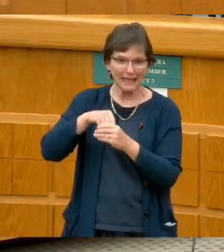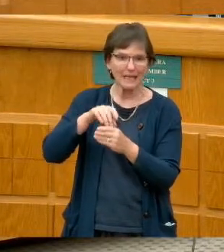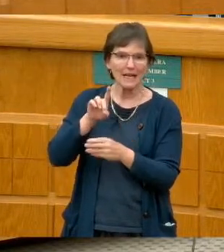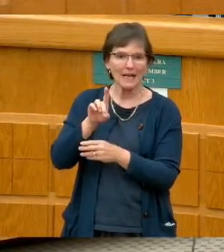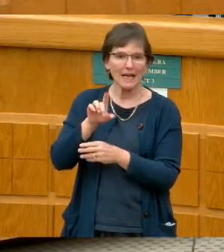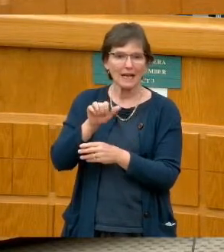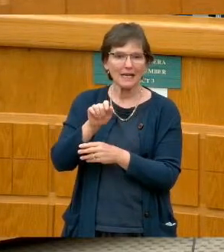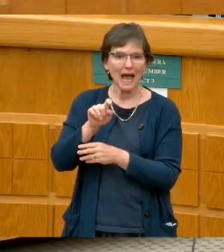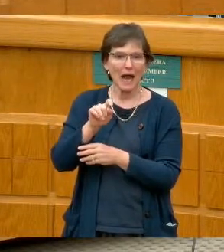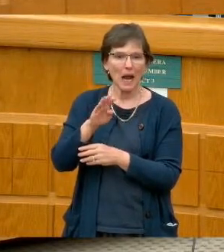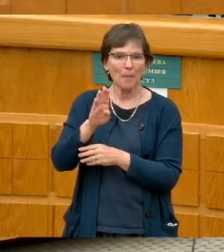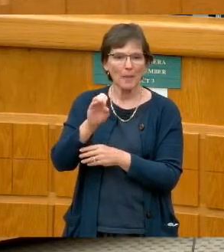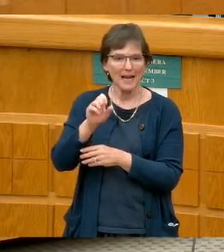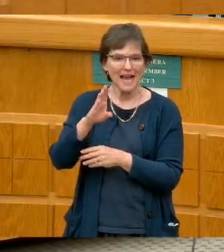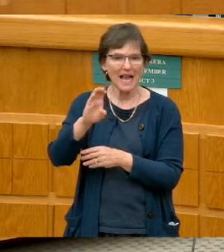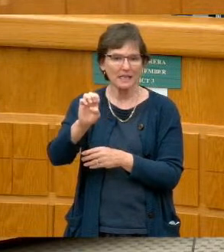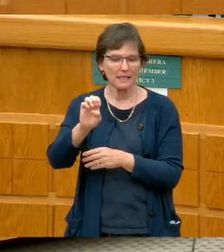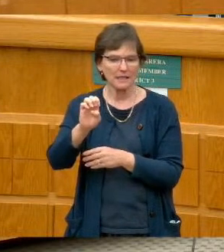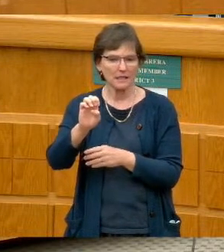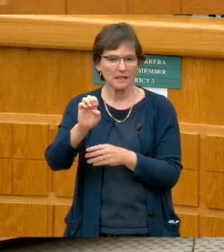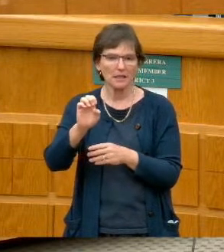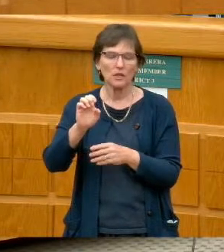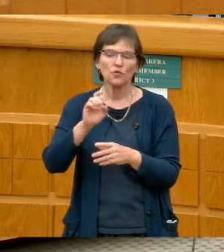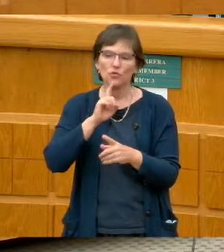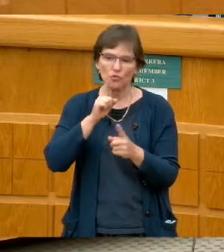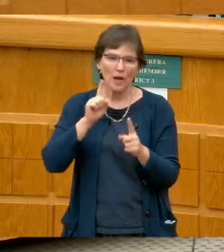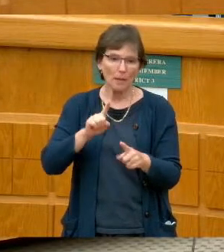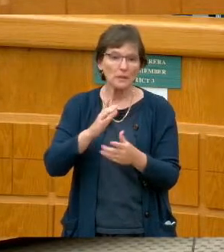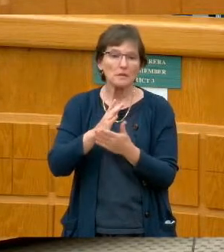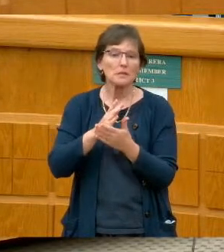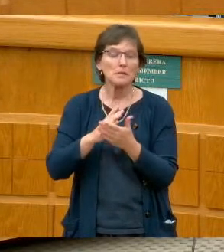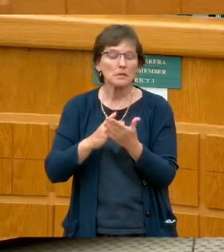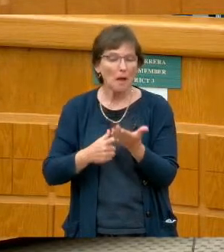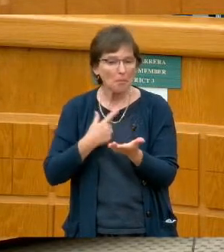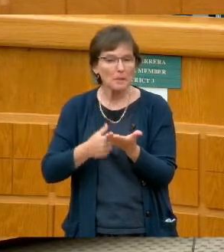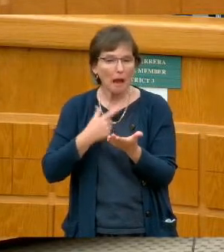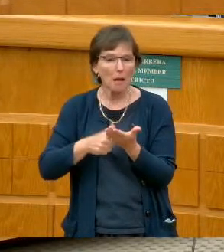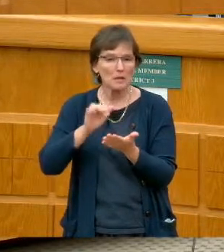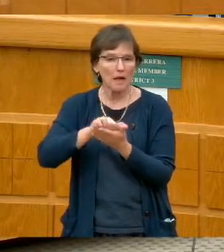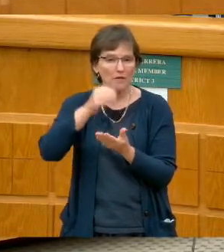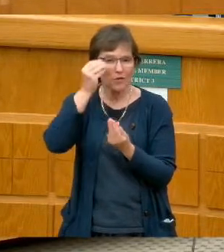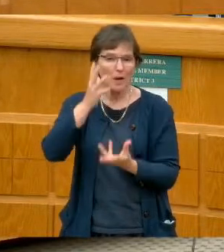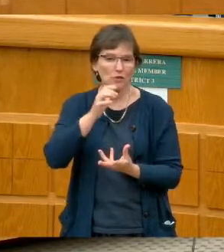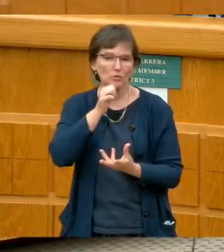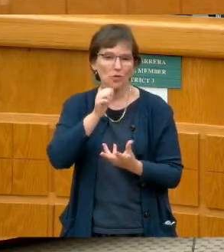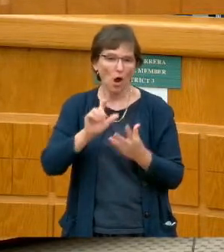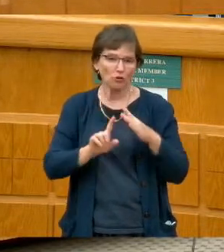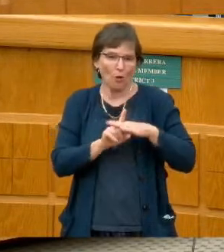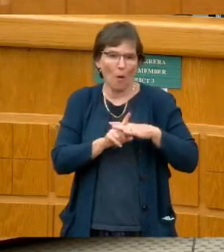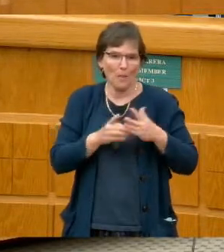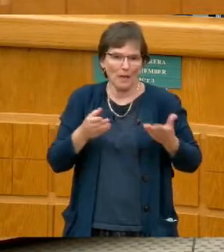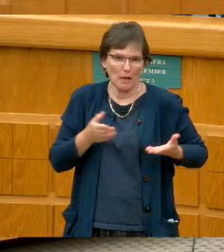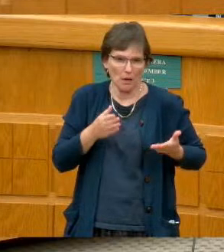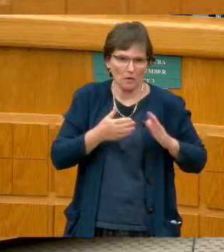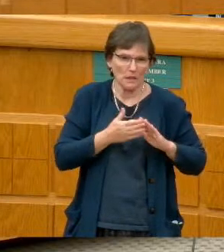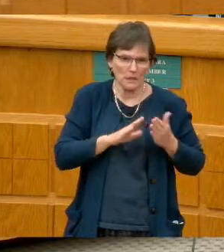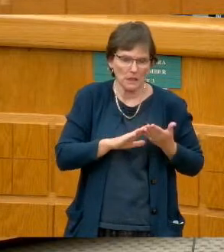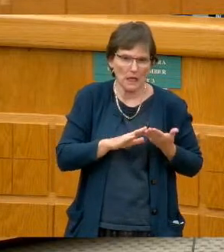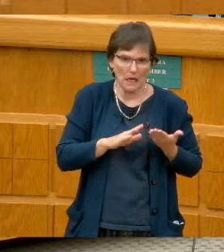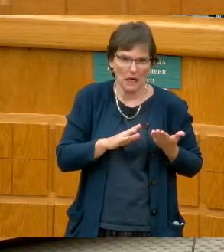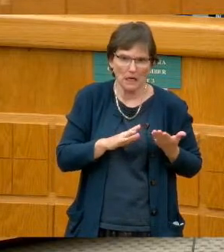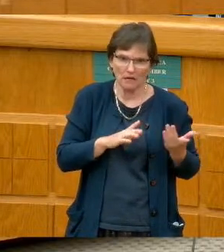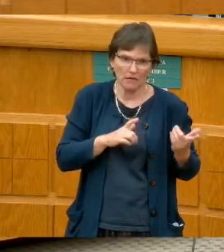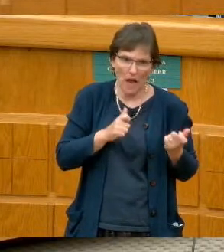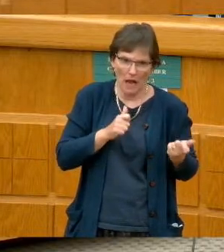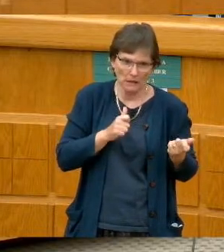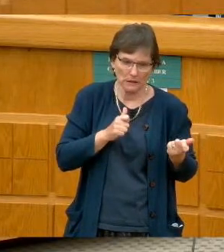cases, the information hasn't come to us as soon as we had hoped. And so in recent days, and it happened a couple of weeks